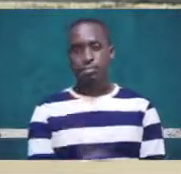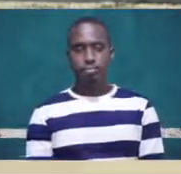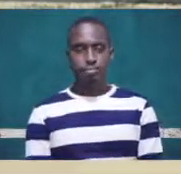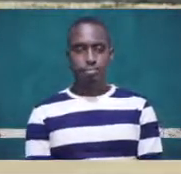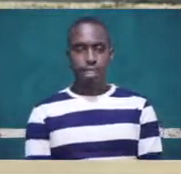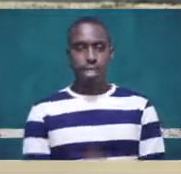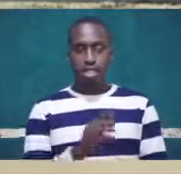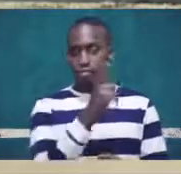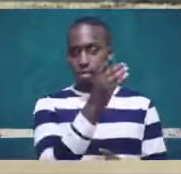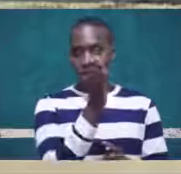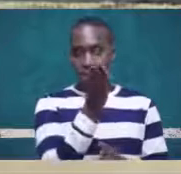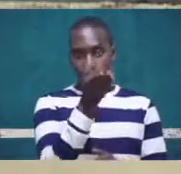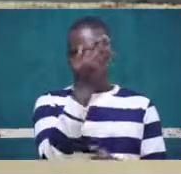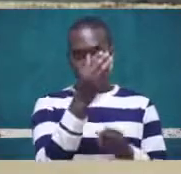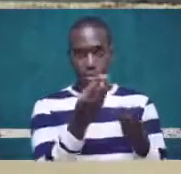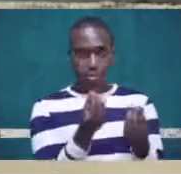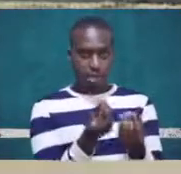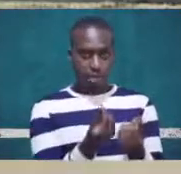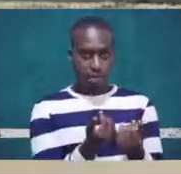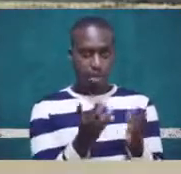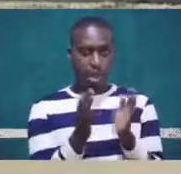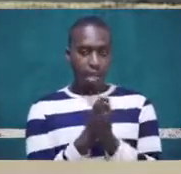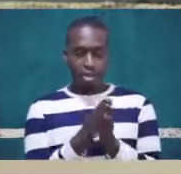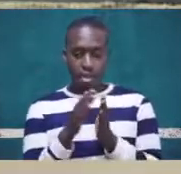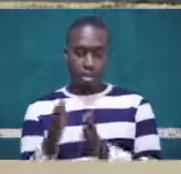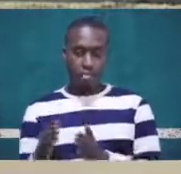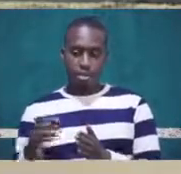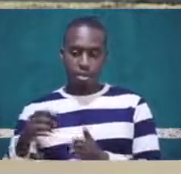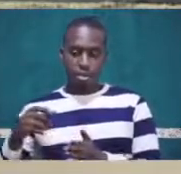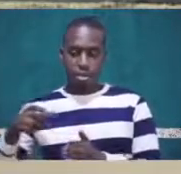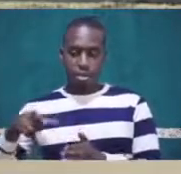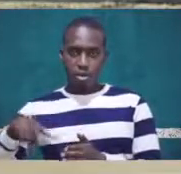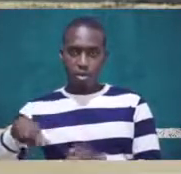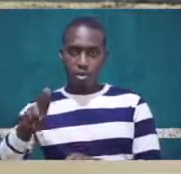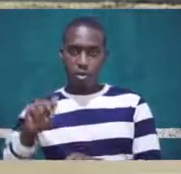and this is our quantity demanded,